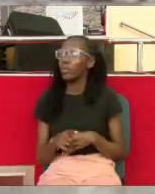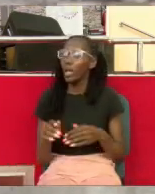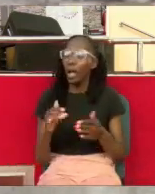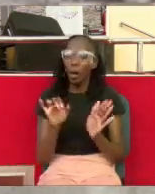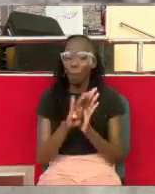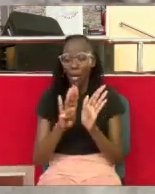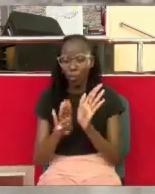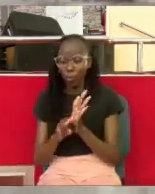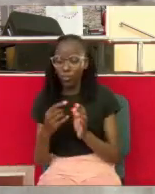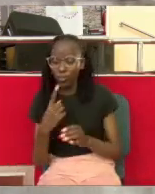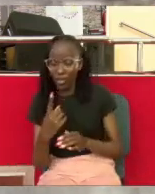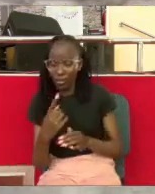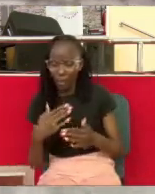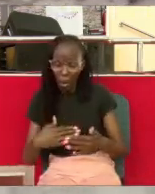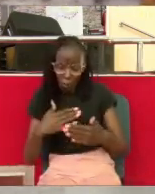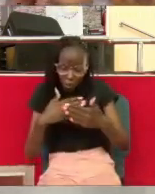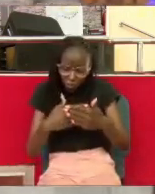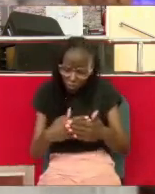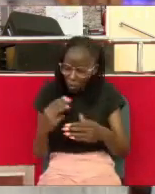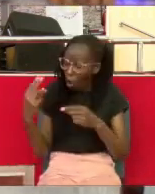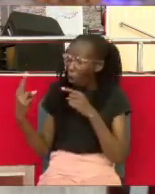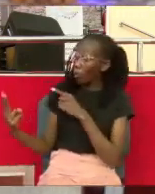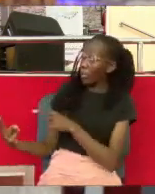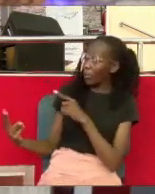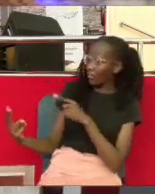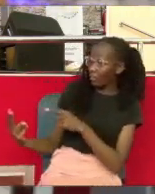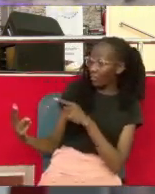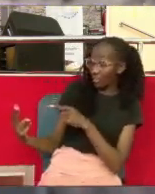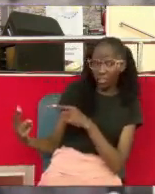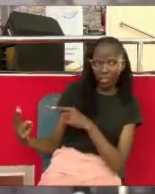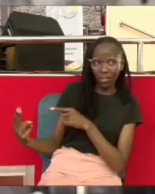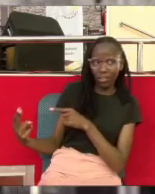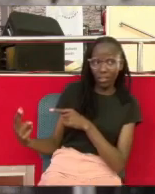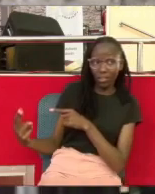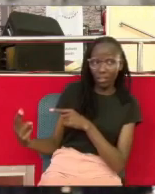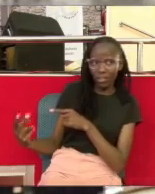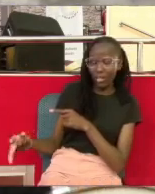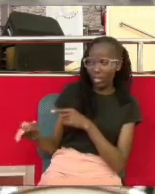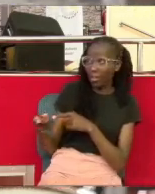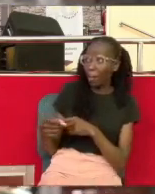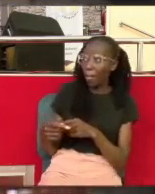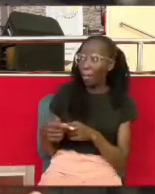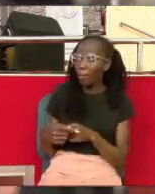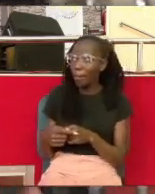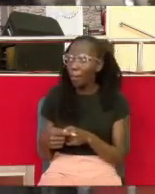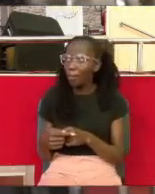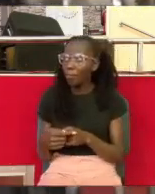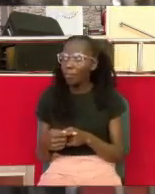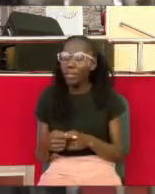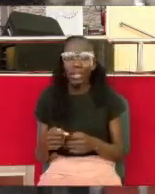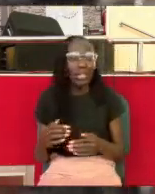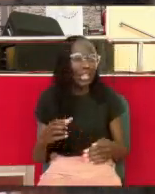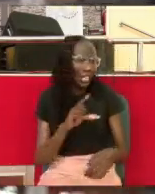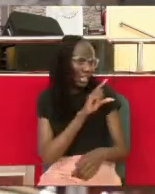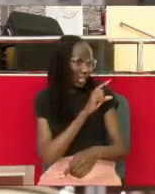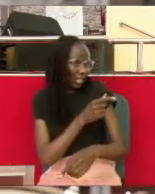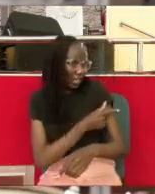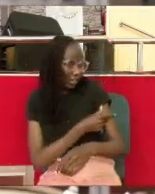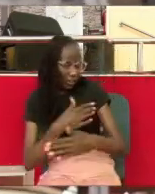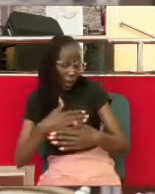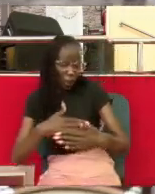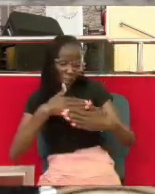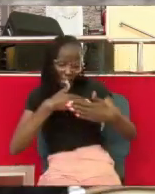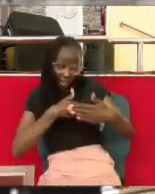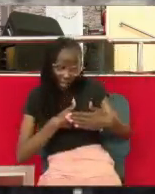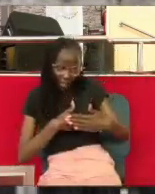midwives came to the Hebrew women, there was some grace behind it. There